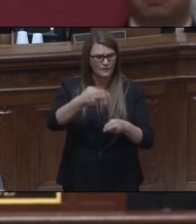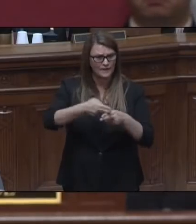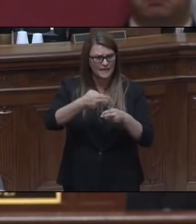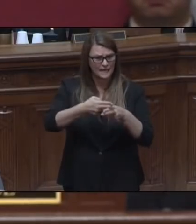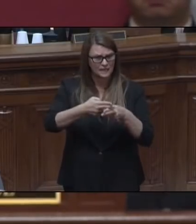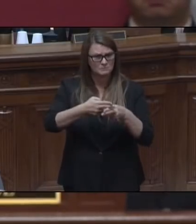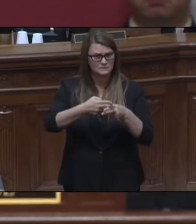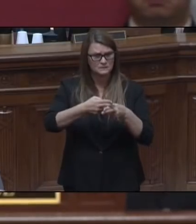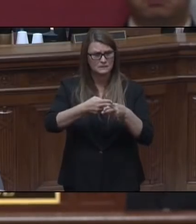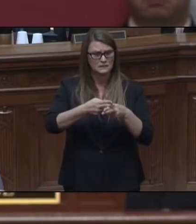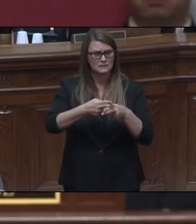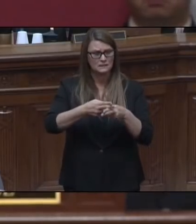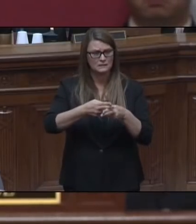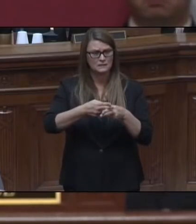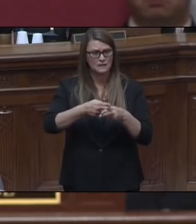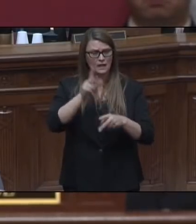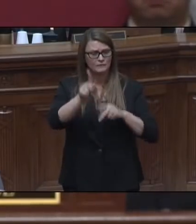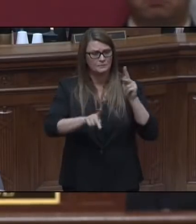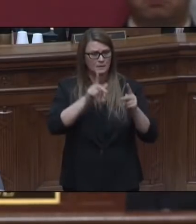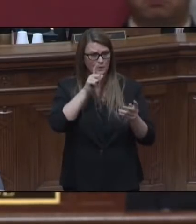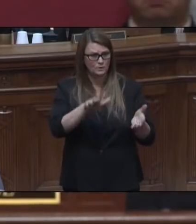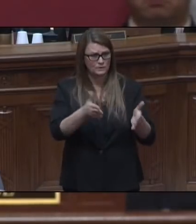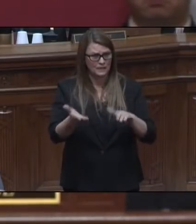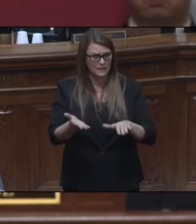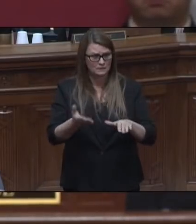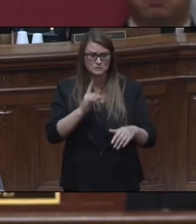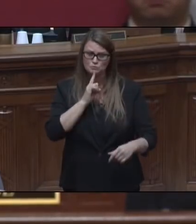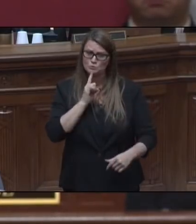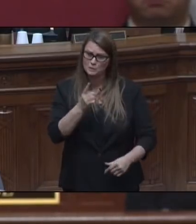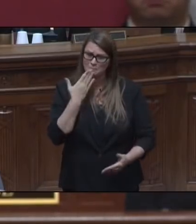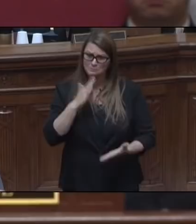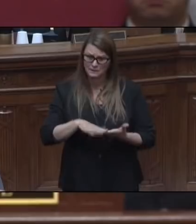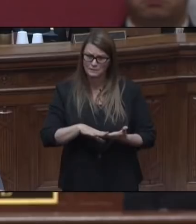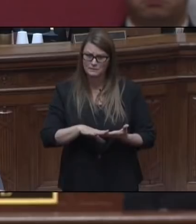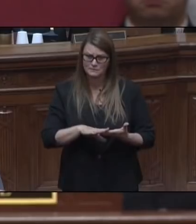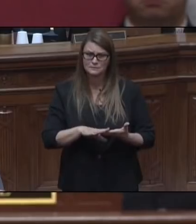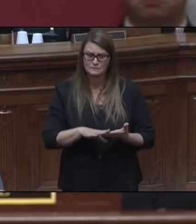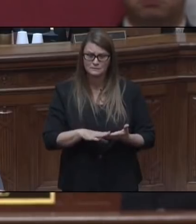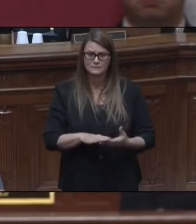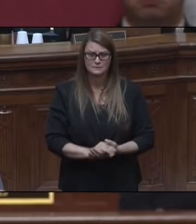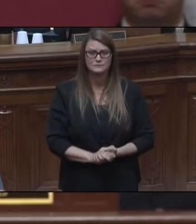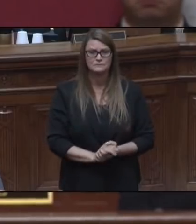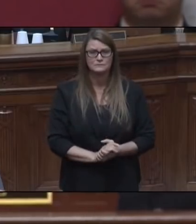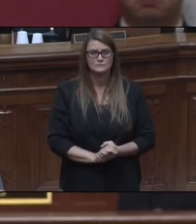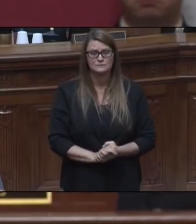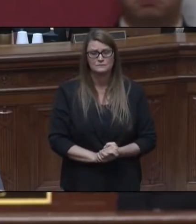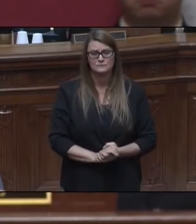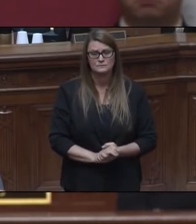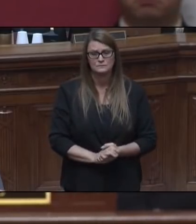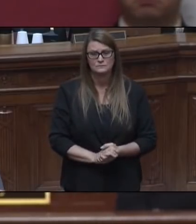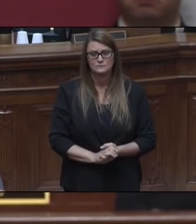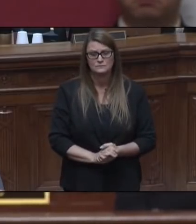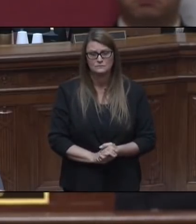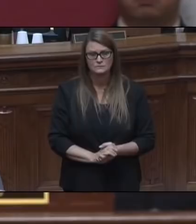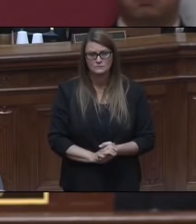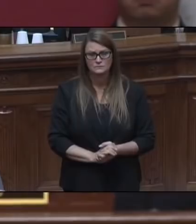It's been really, really bad. That's just all there is to it. You